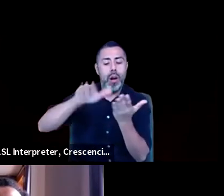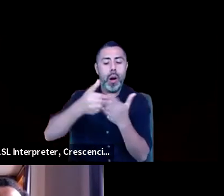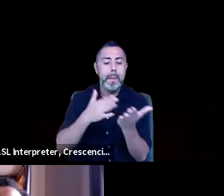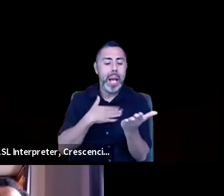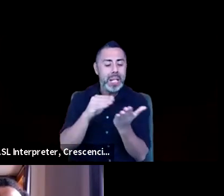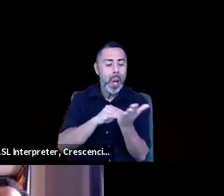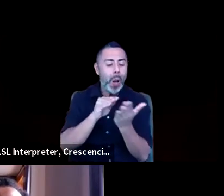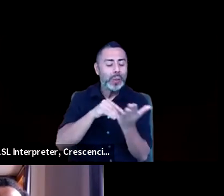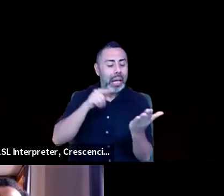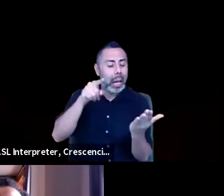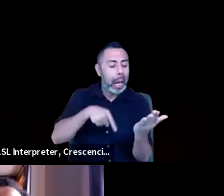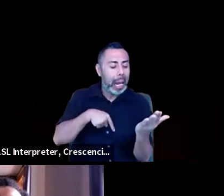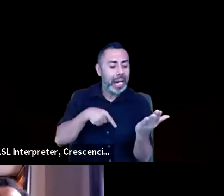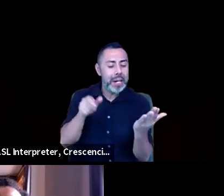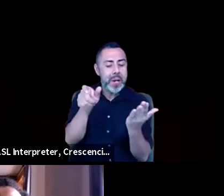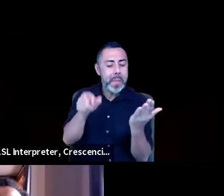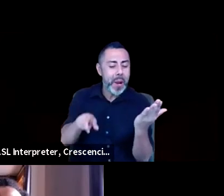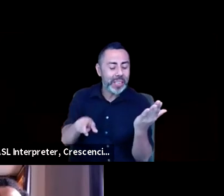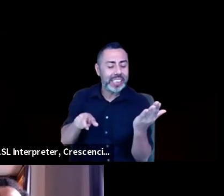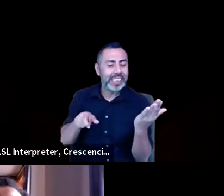taking in the margins.